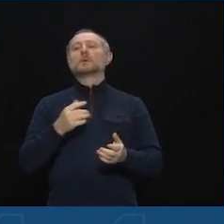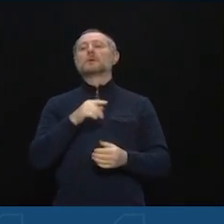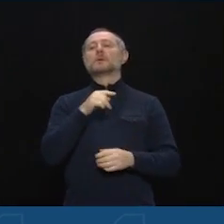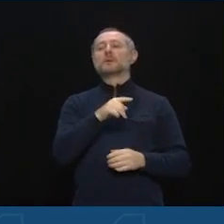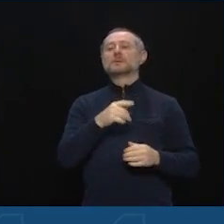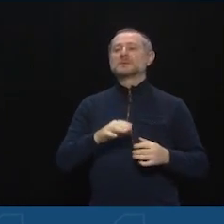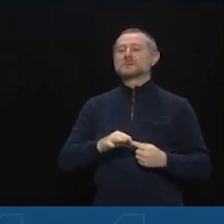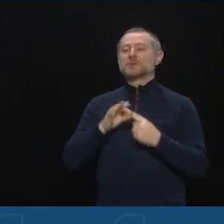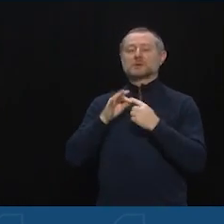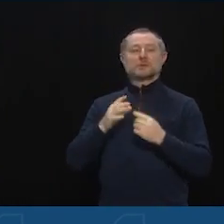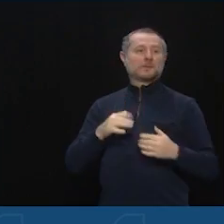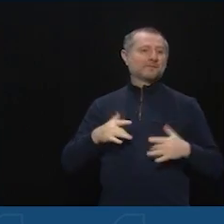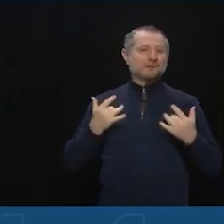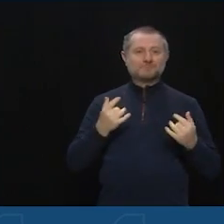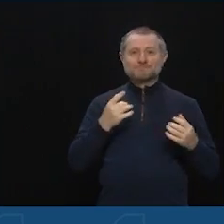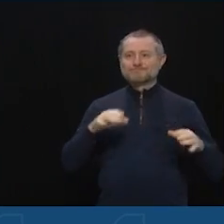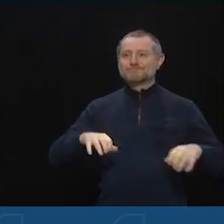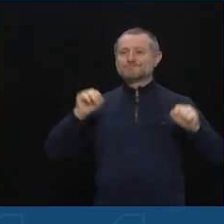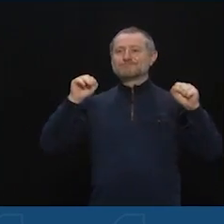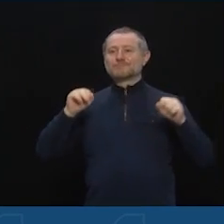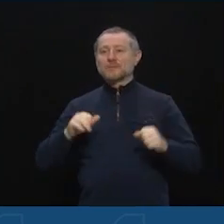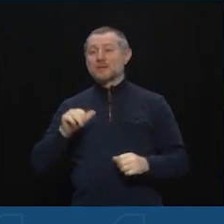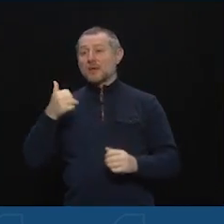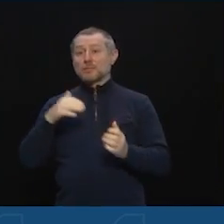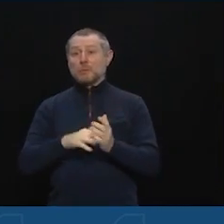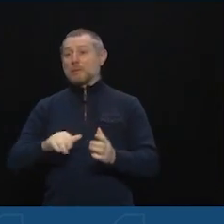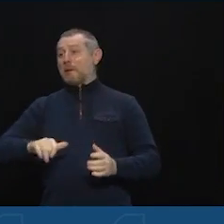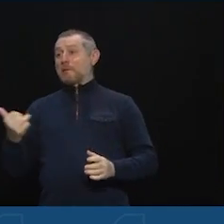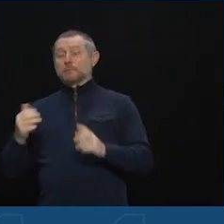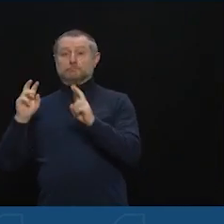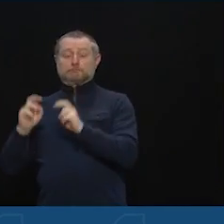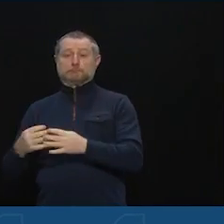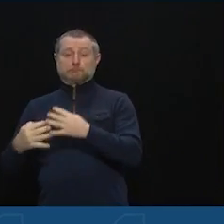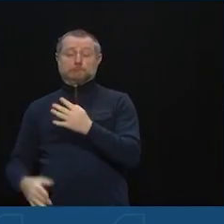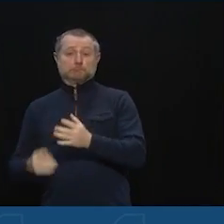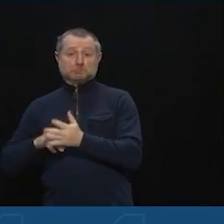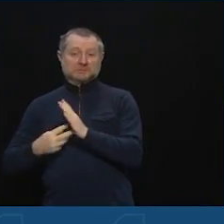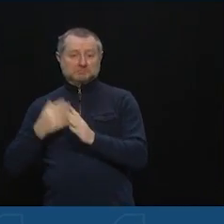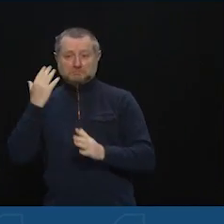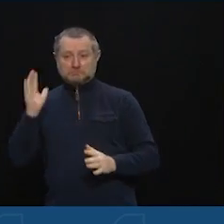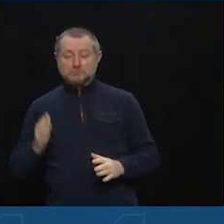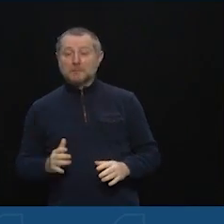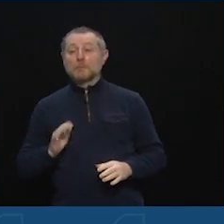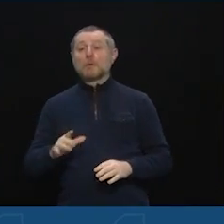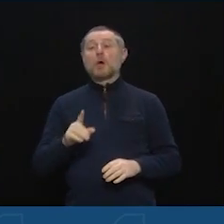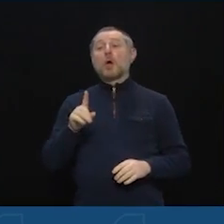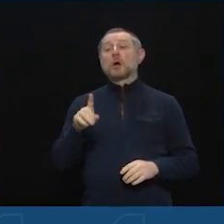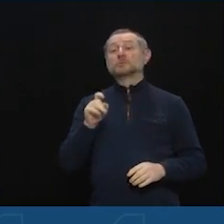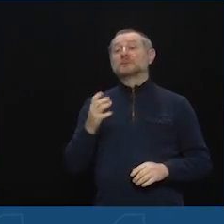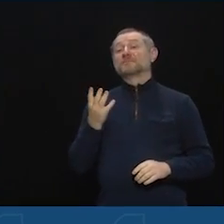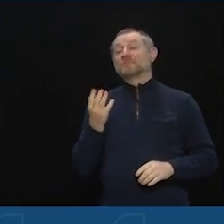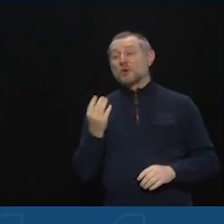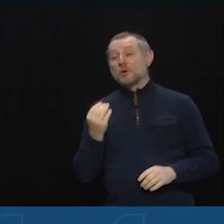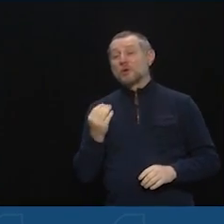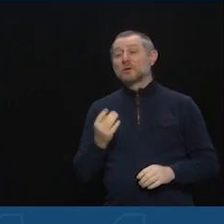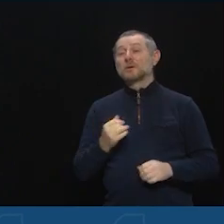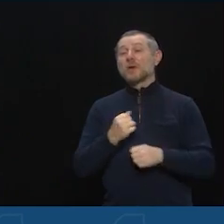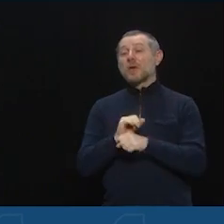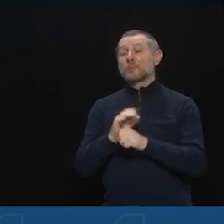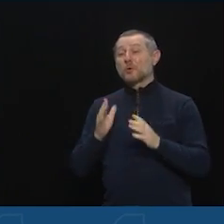it's 20,000. They have 114 employees and 30 dedicated to review of those